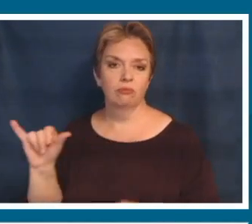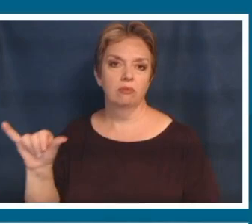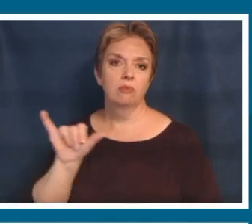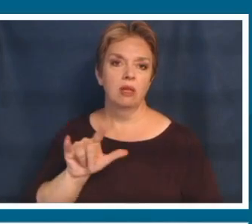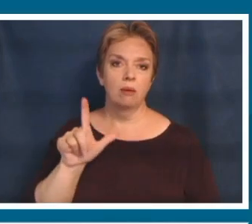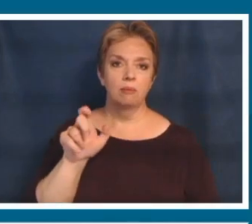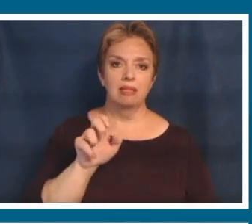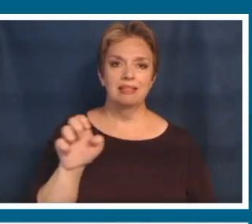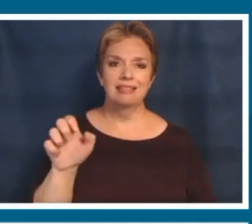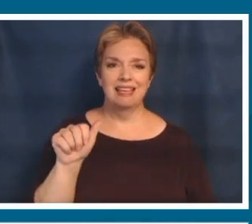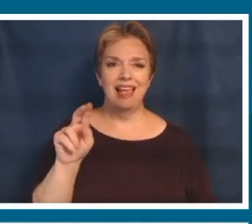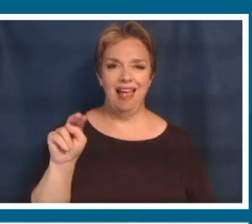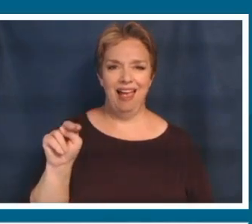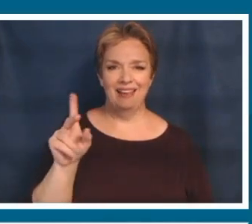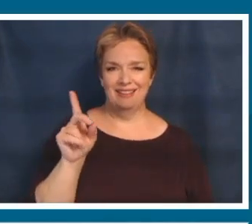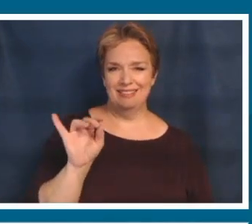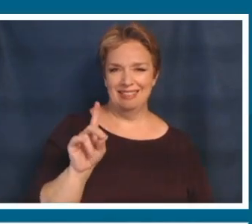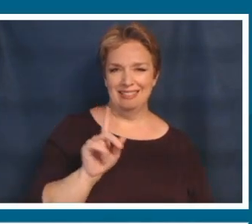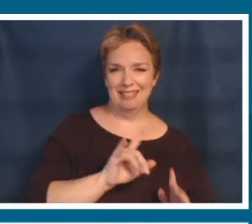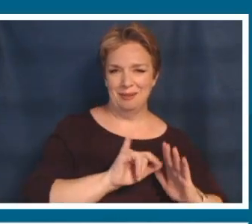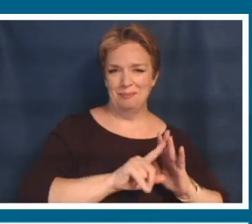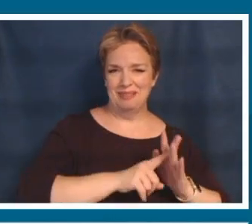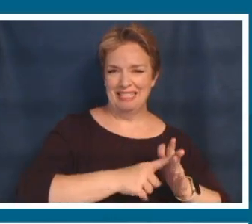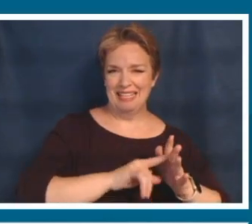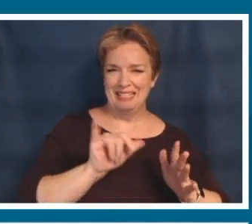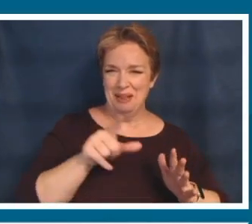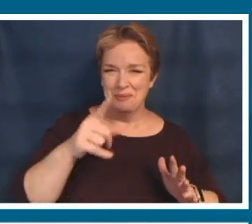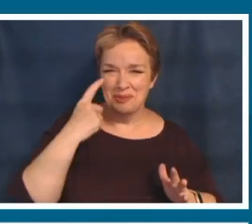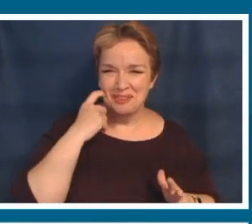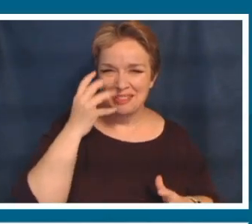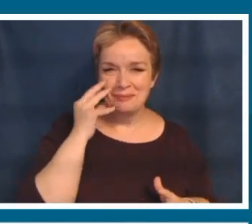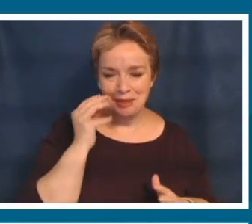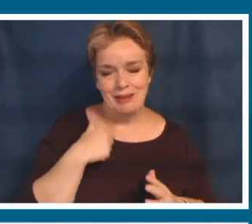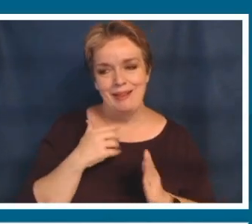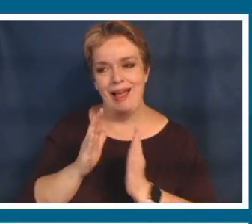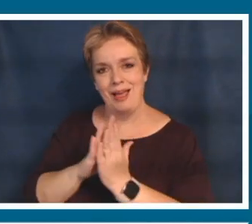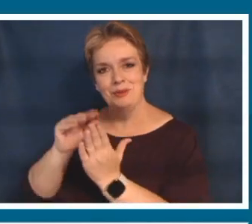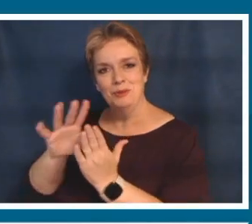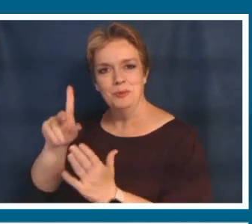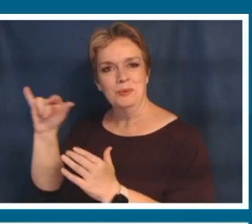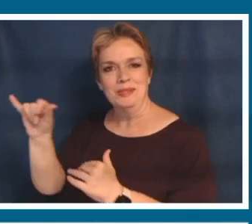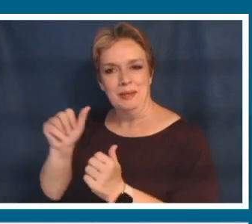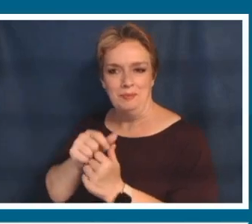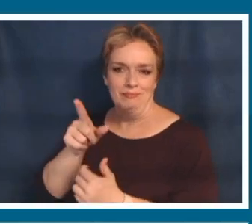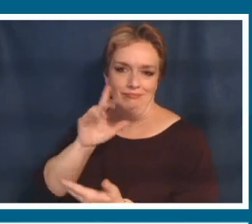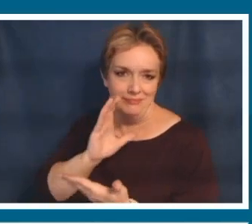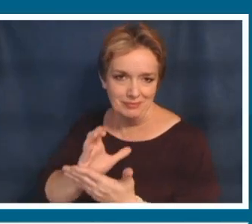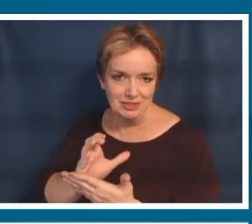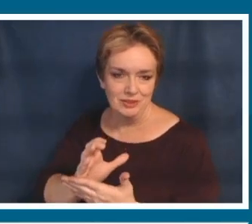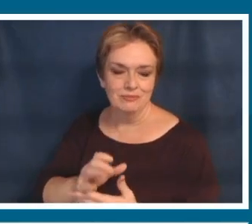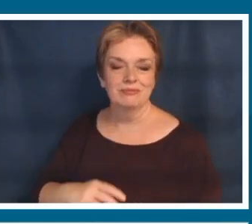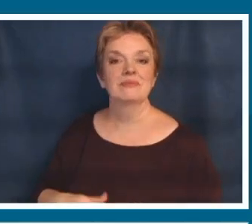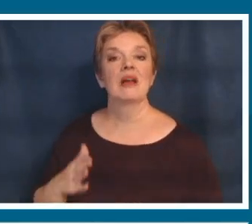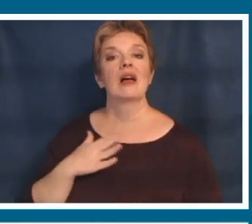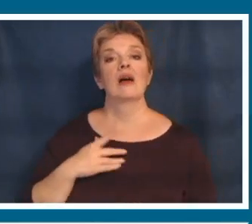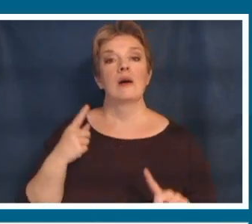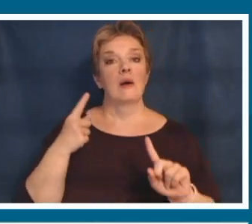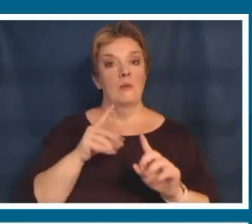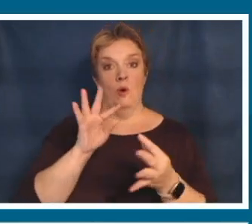So a perfect primary source set to me is one that sparks curiosity and motivation to learn